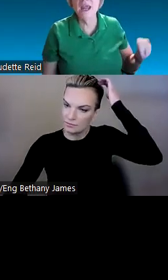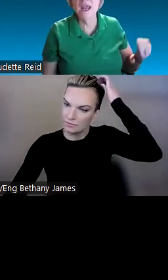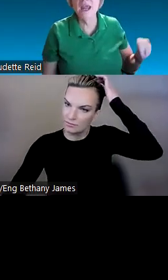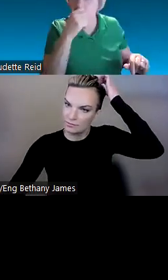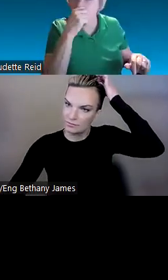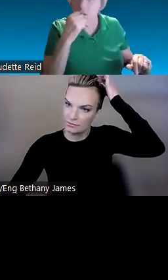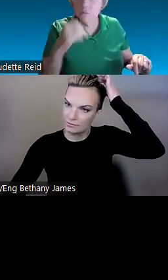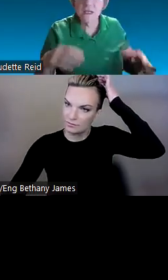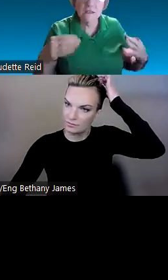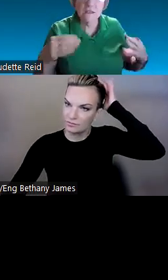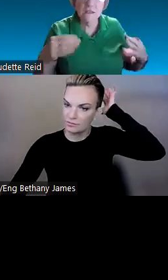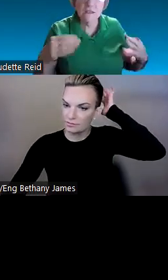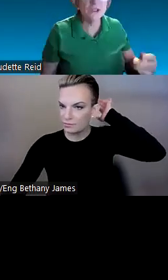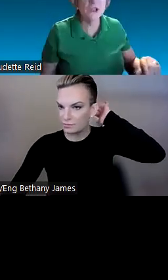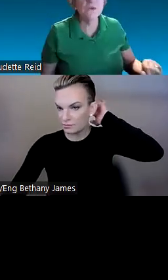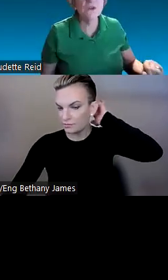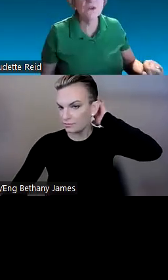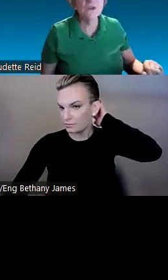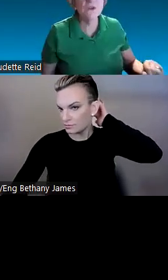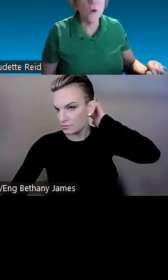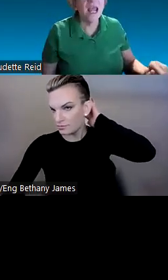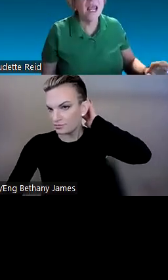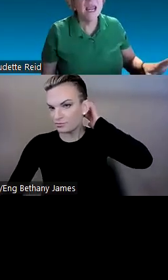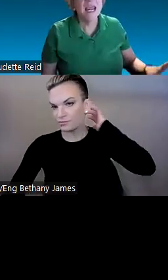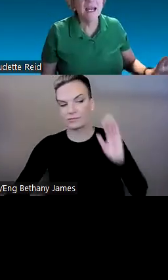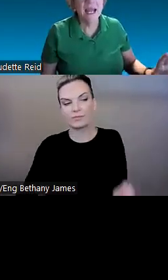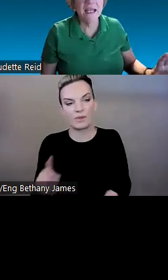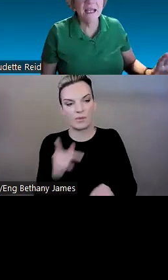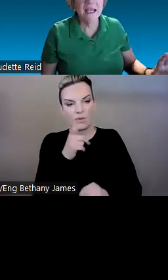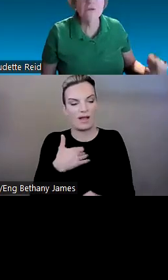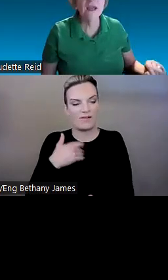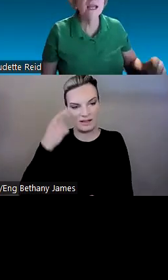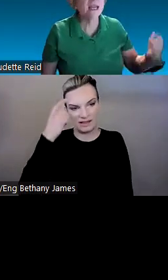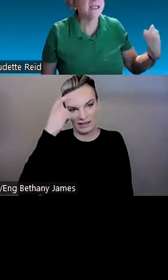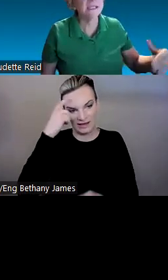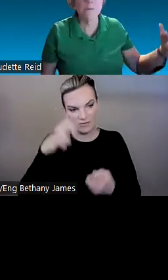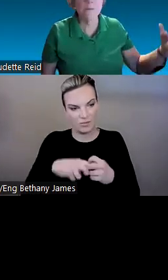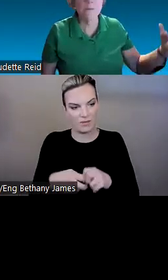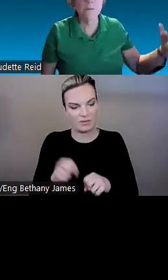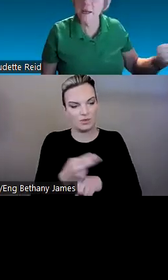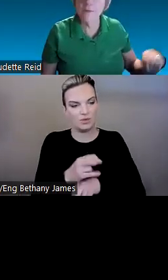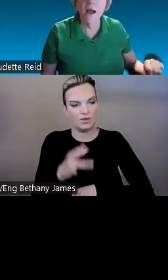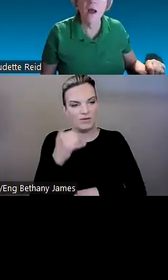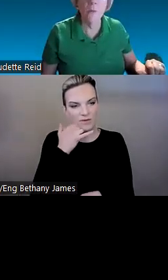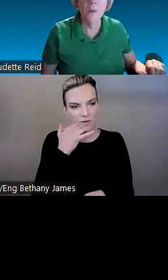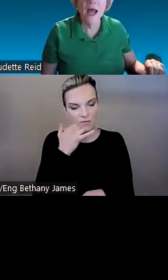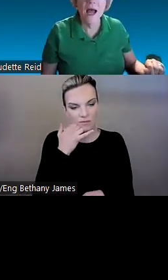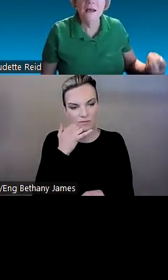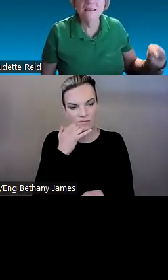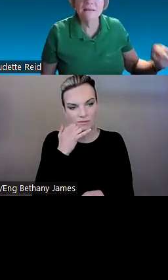have cognitive problems to be able to use their phone. And I did provide a step-by-step